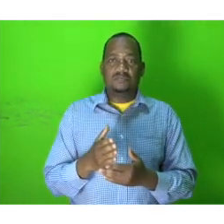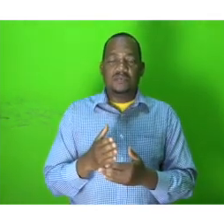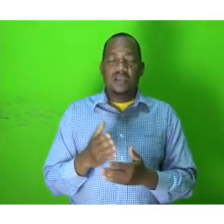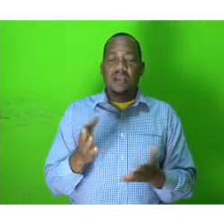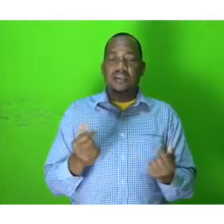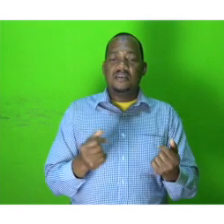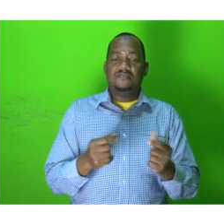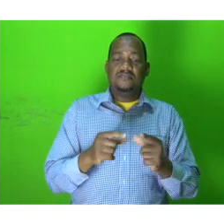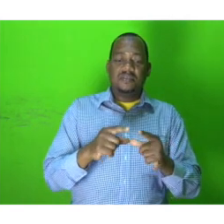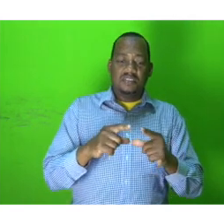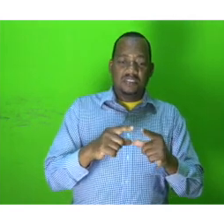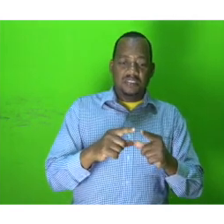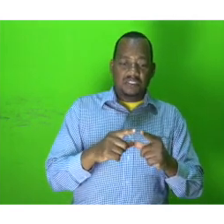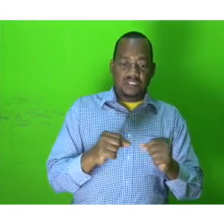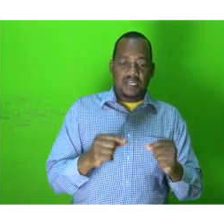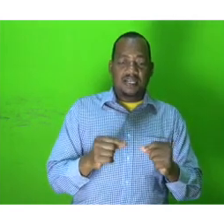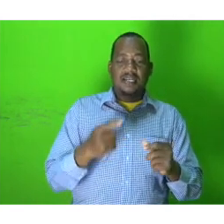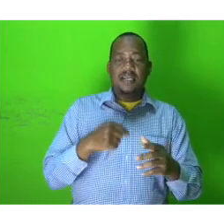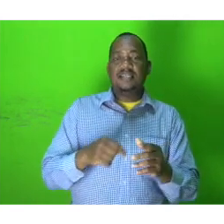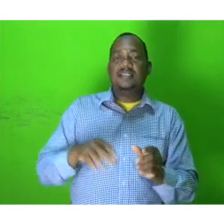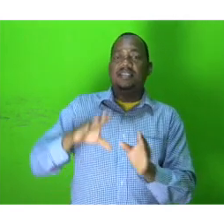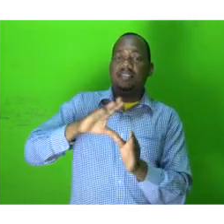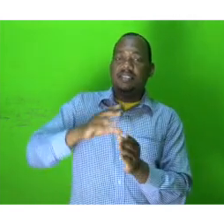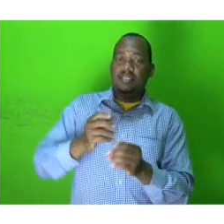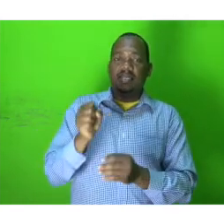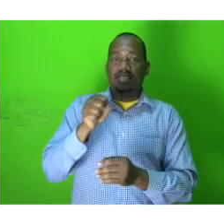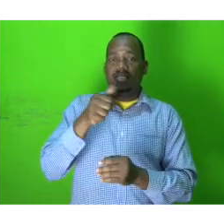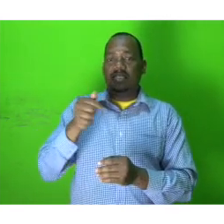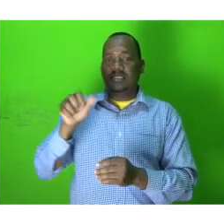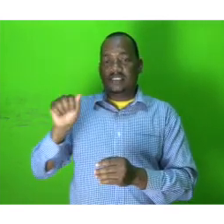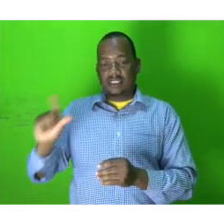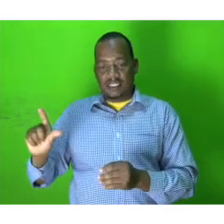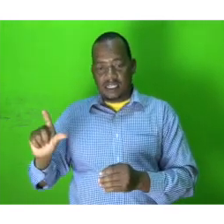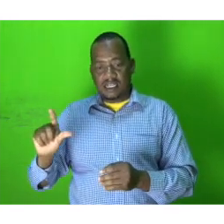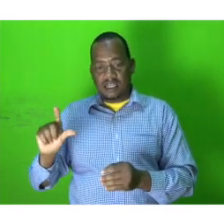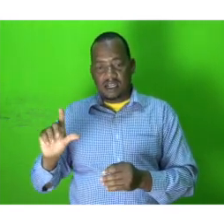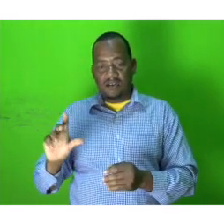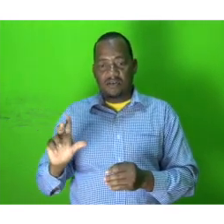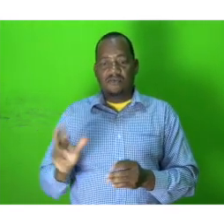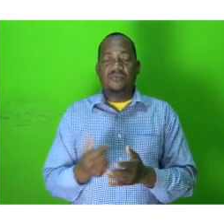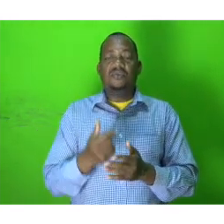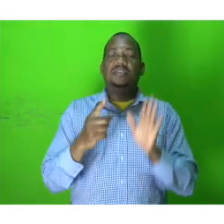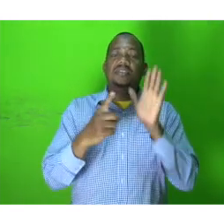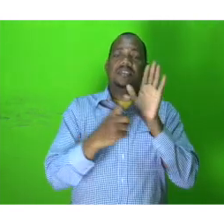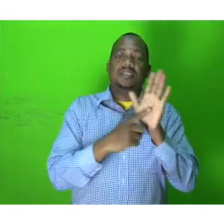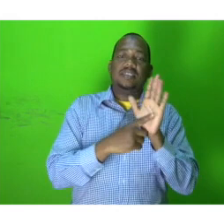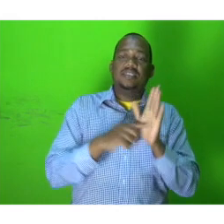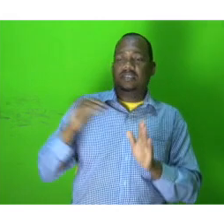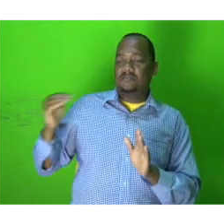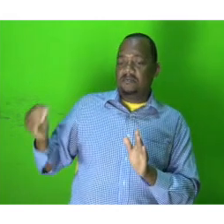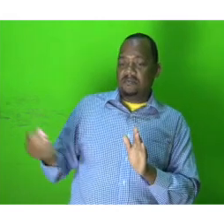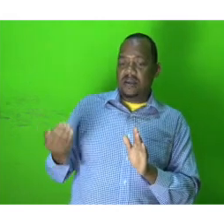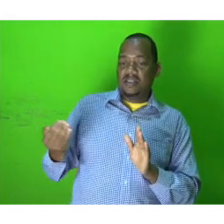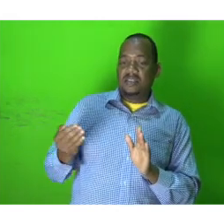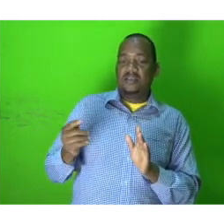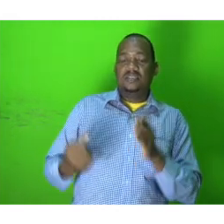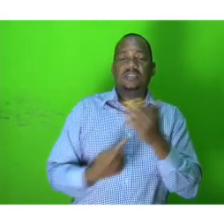If check is stale or bear 6 months since it